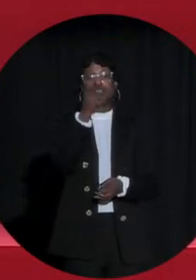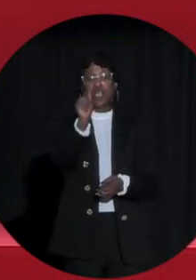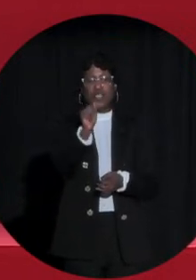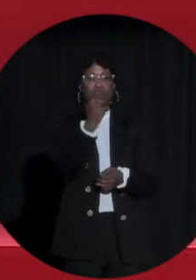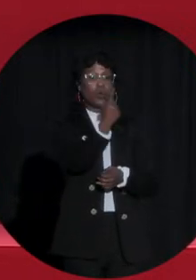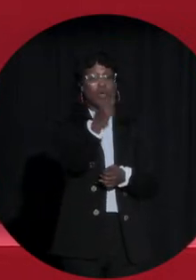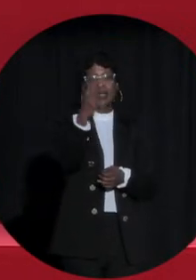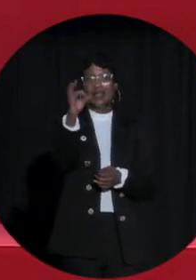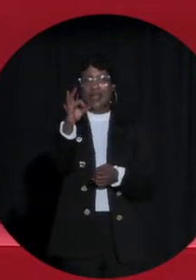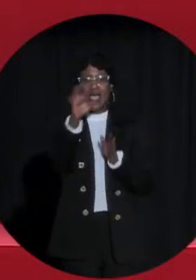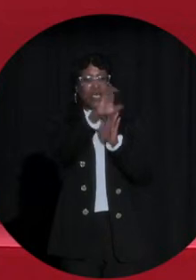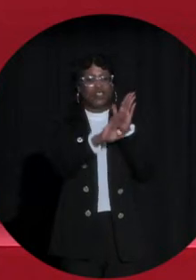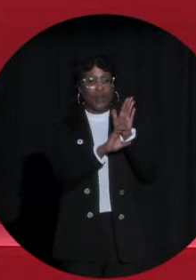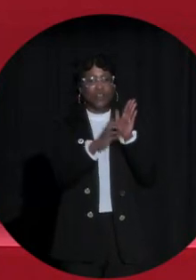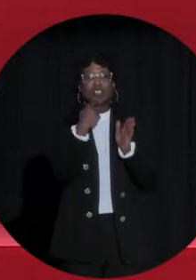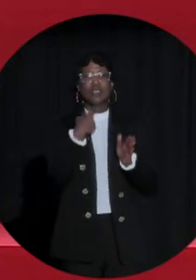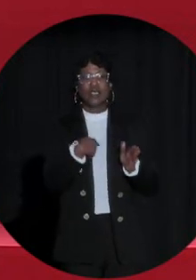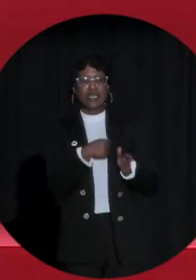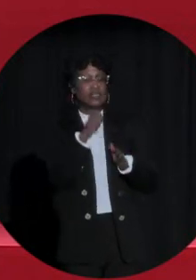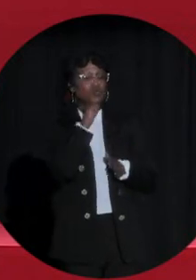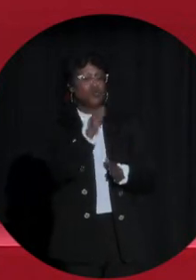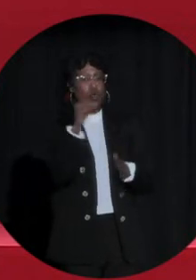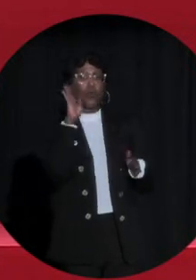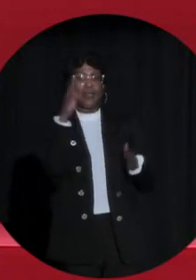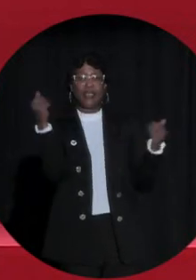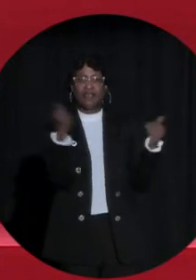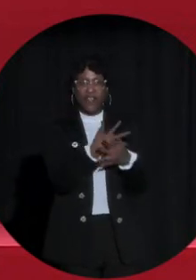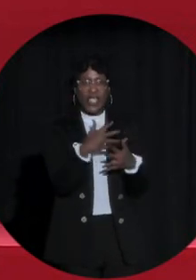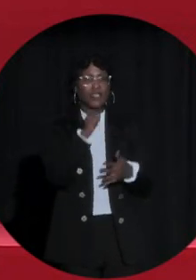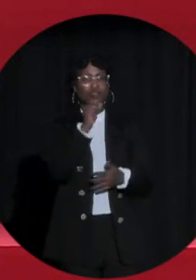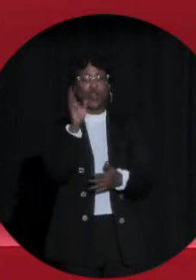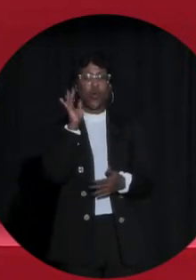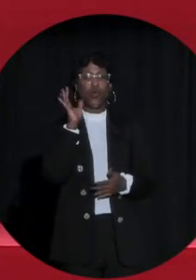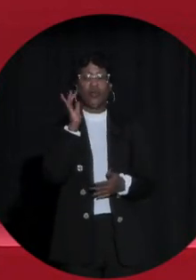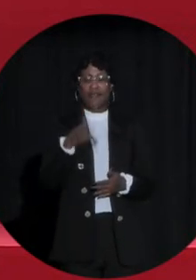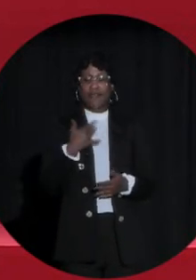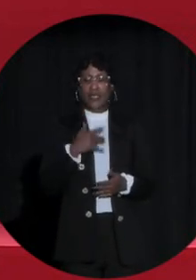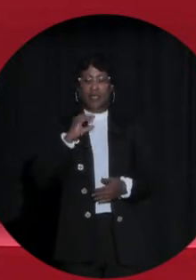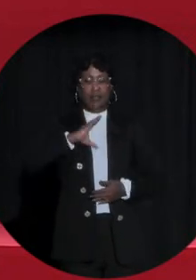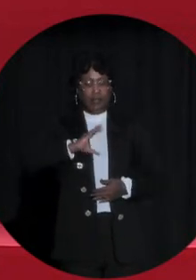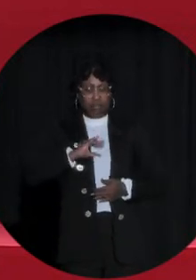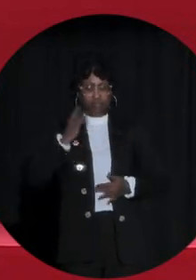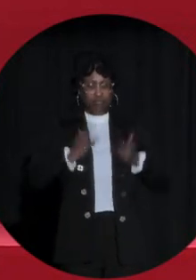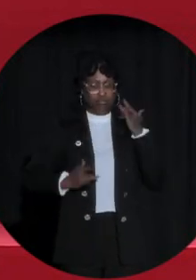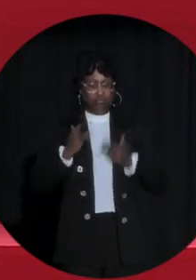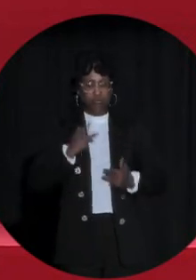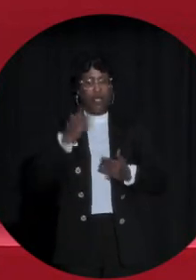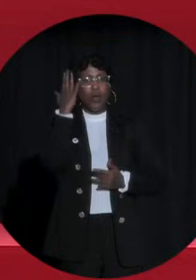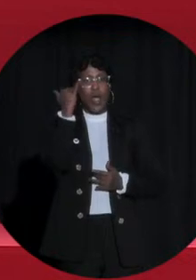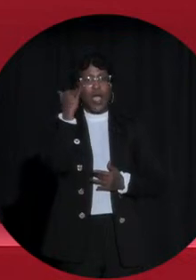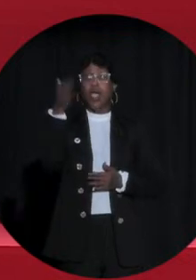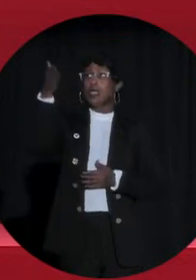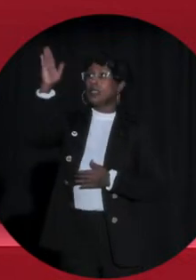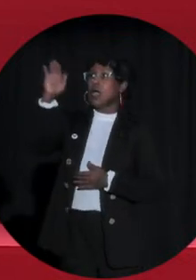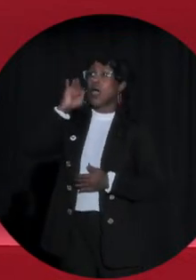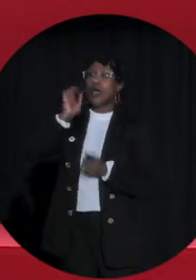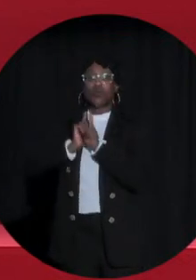Do not be afraid. Do not be discouraged, for the Lord your God will be with you wherever you go."